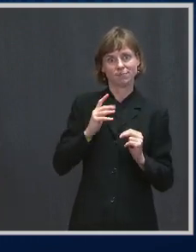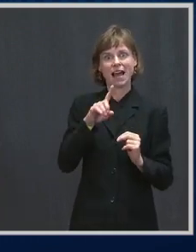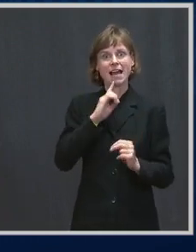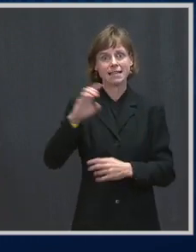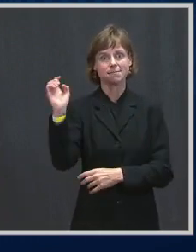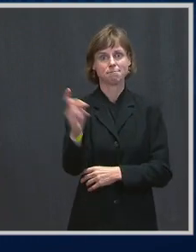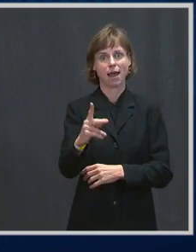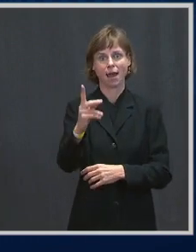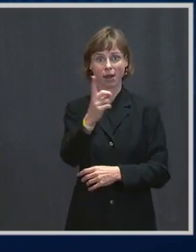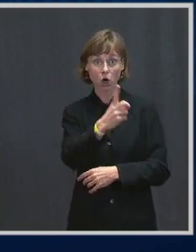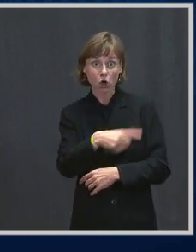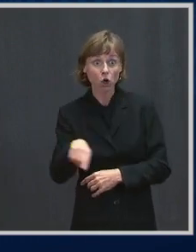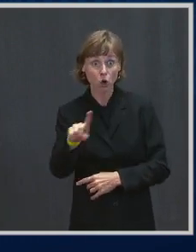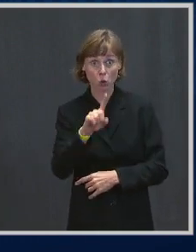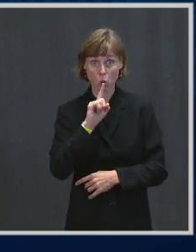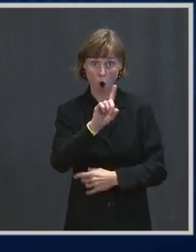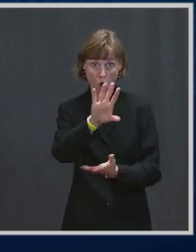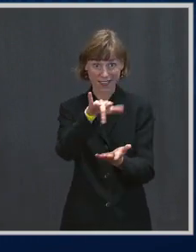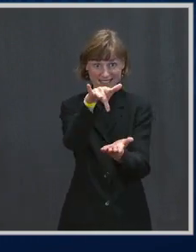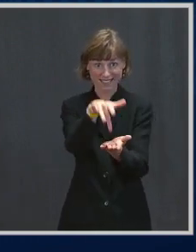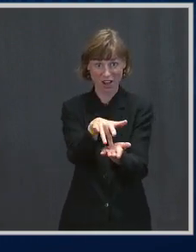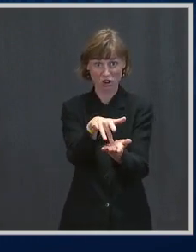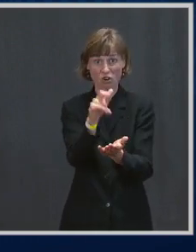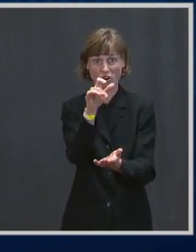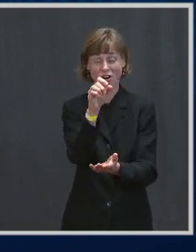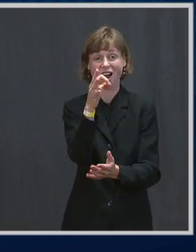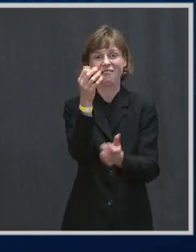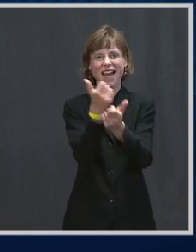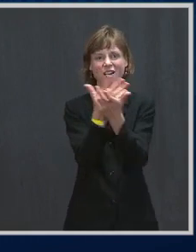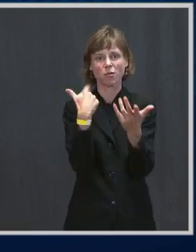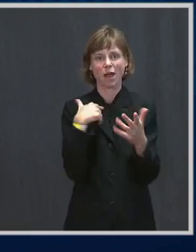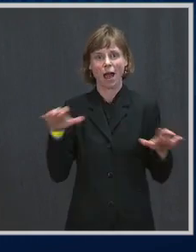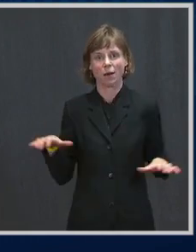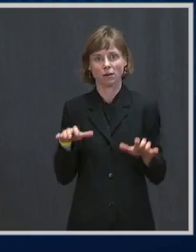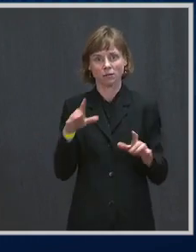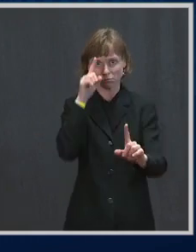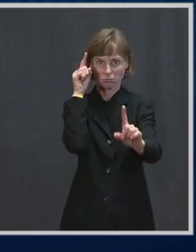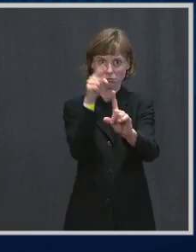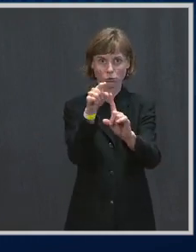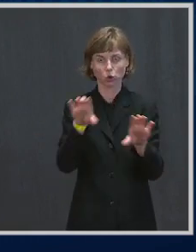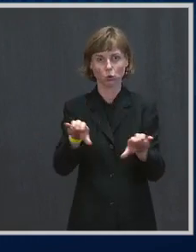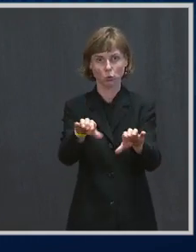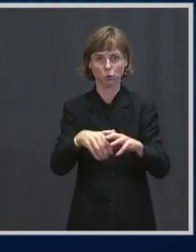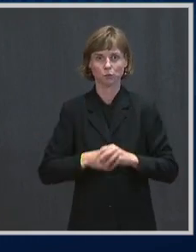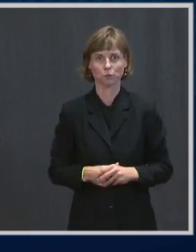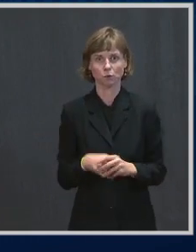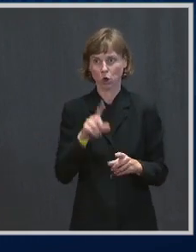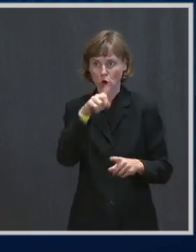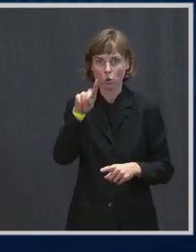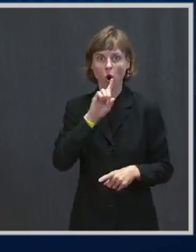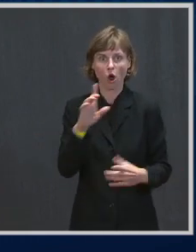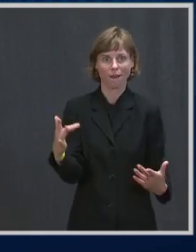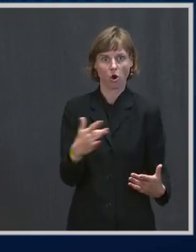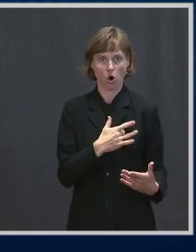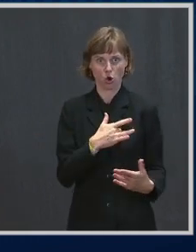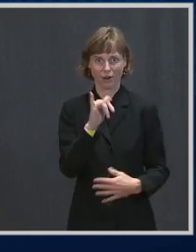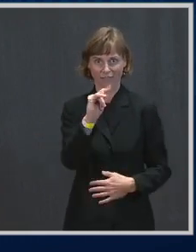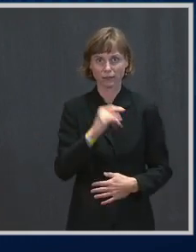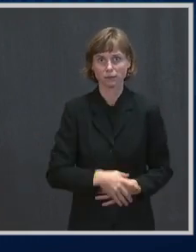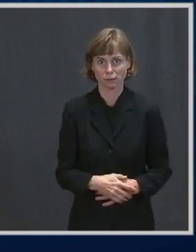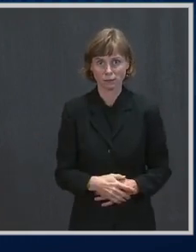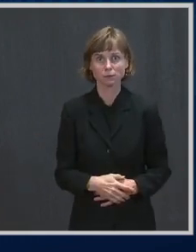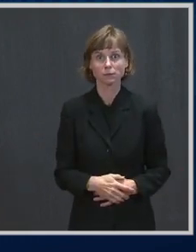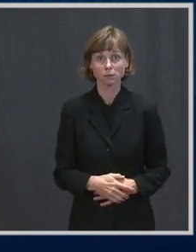are the center of all that I intend to do. You are the heart of it. We're